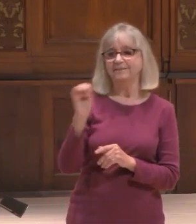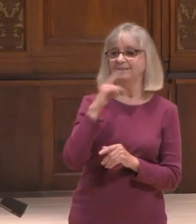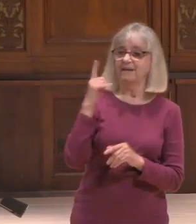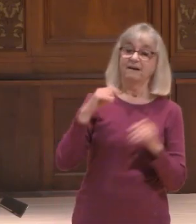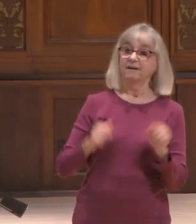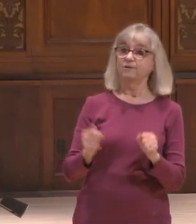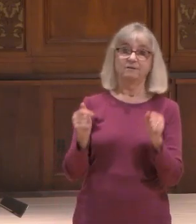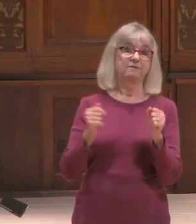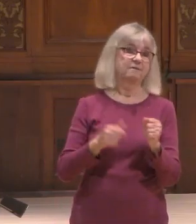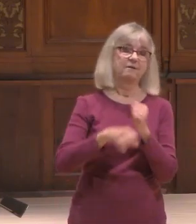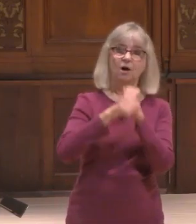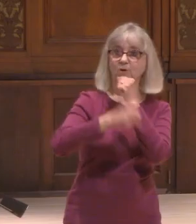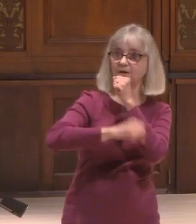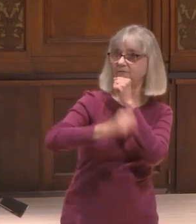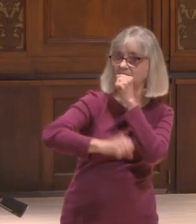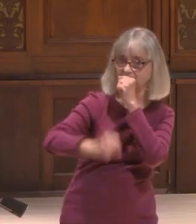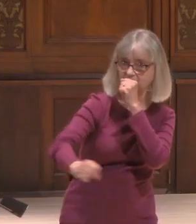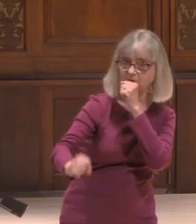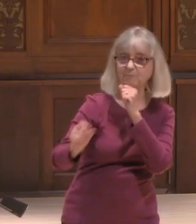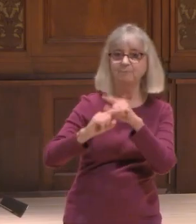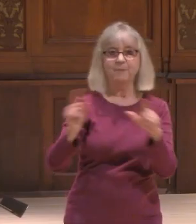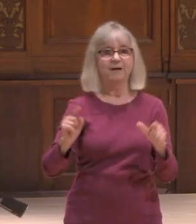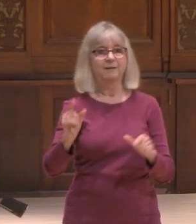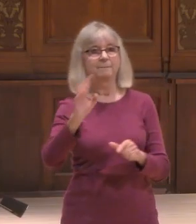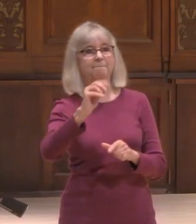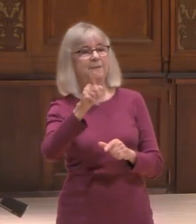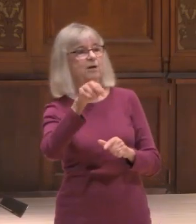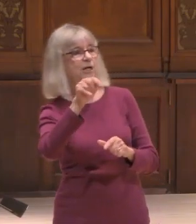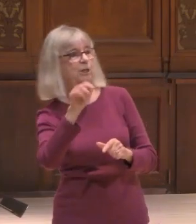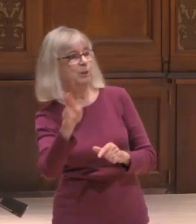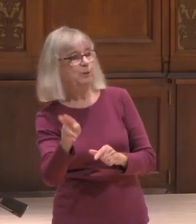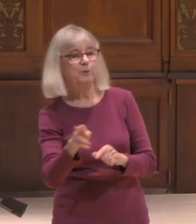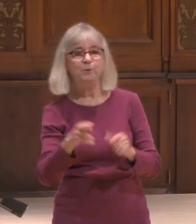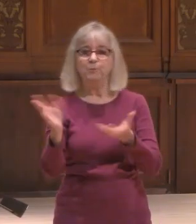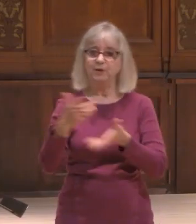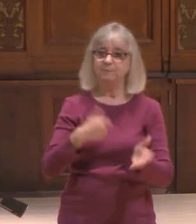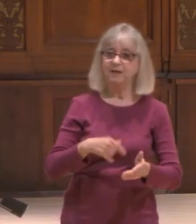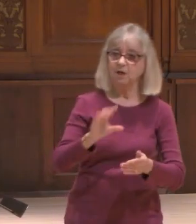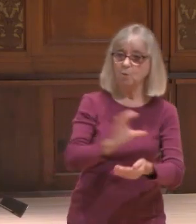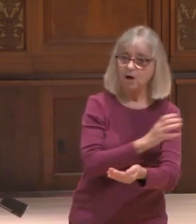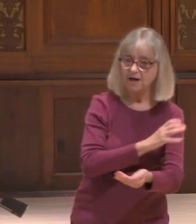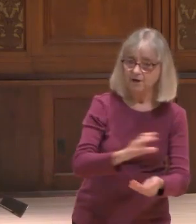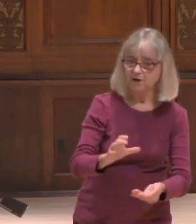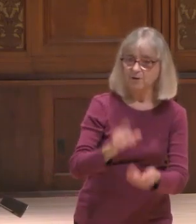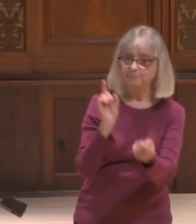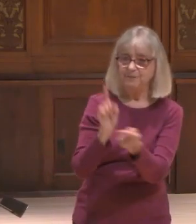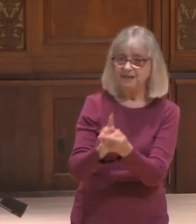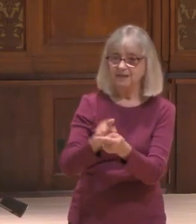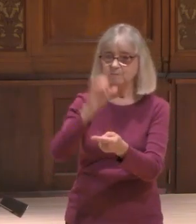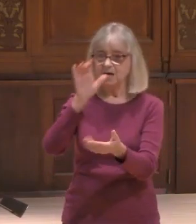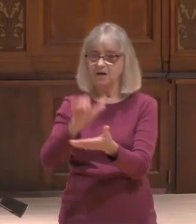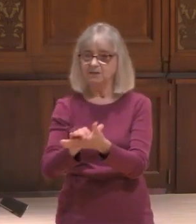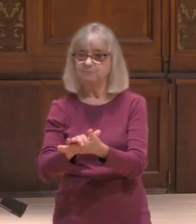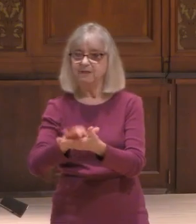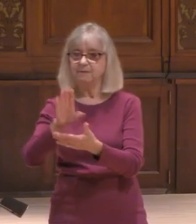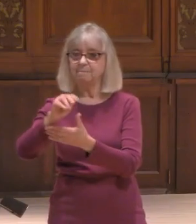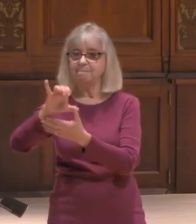I could go on forever. "But Mary Lou Launt bringing me to choir, meeting my now husband, Michael Korn, for the first